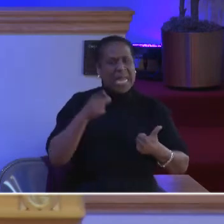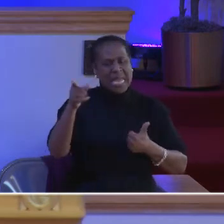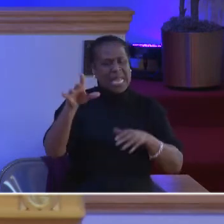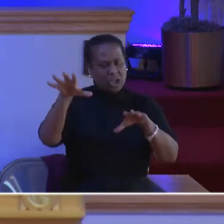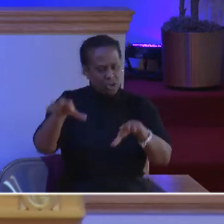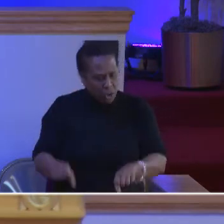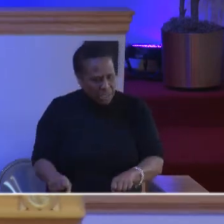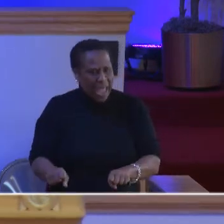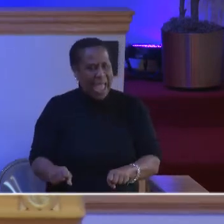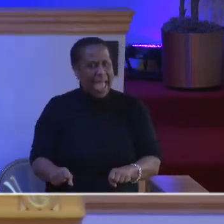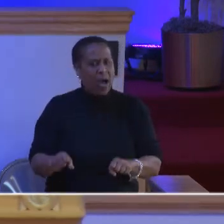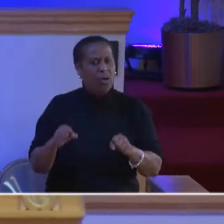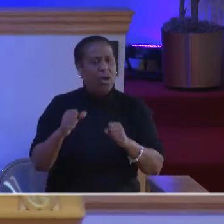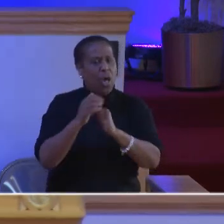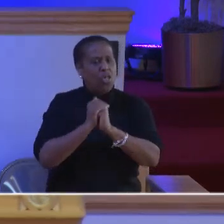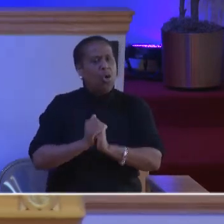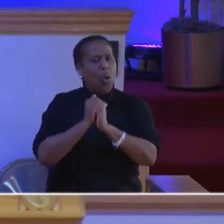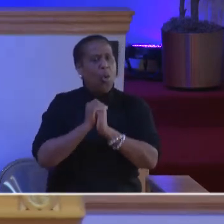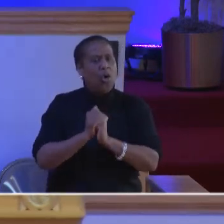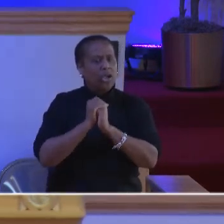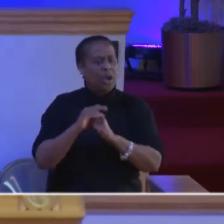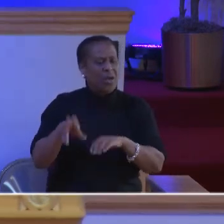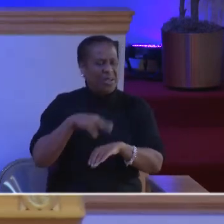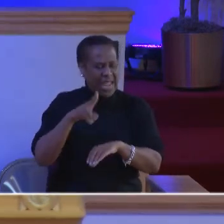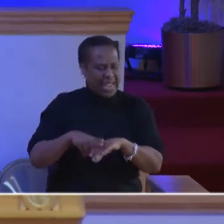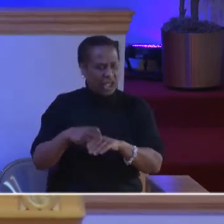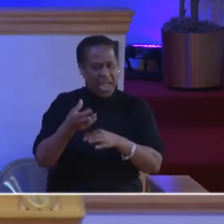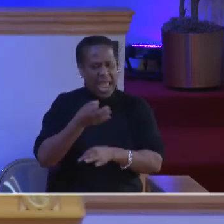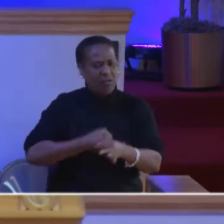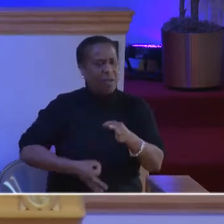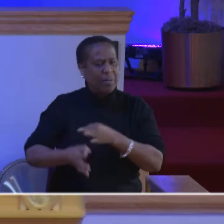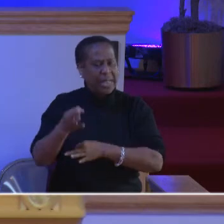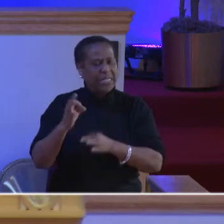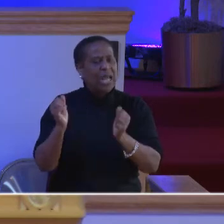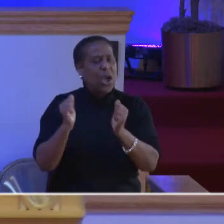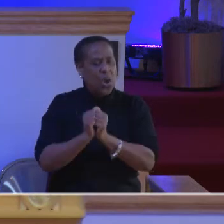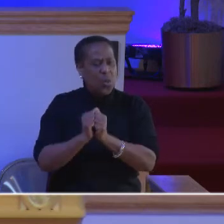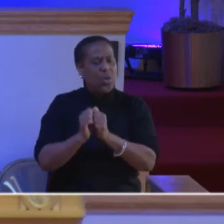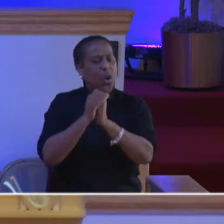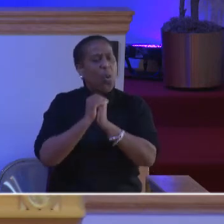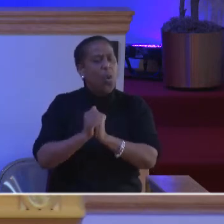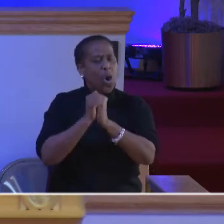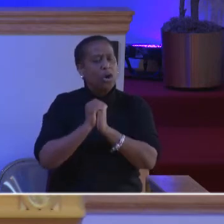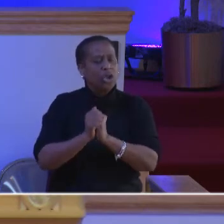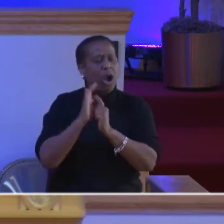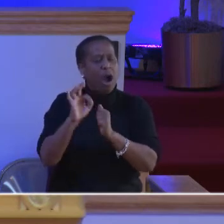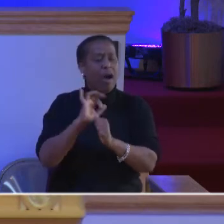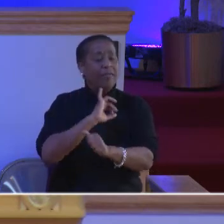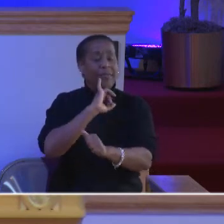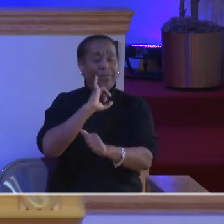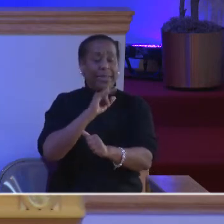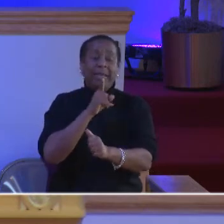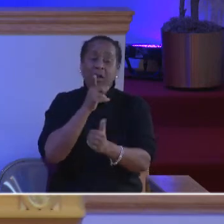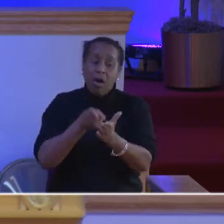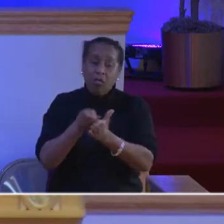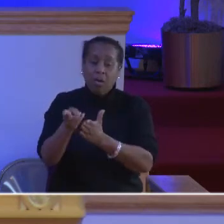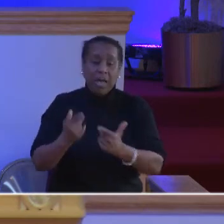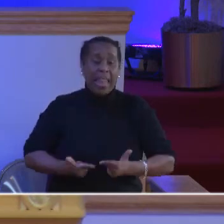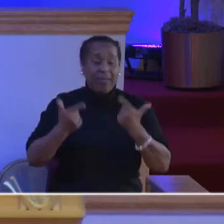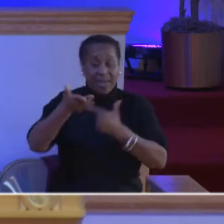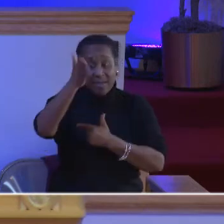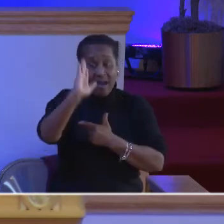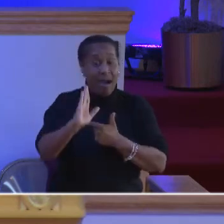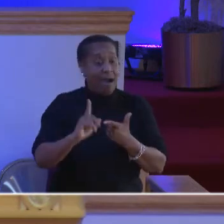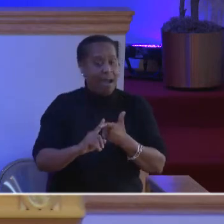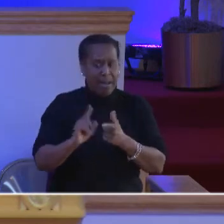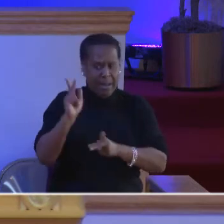down the worship of nature and replaced it with the worship of the authentic and living God,